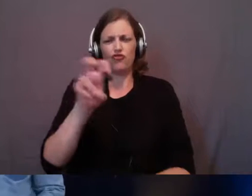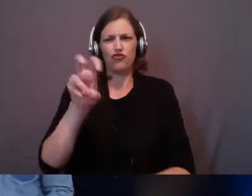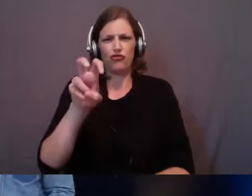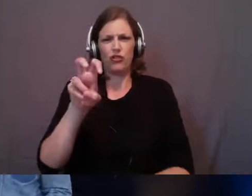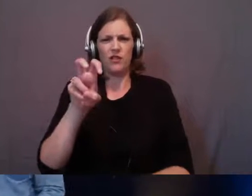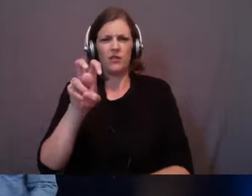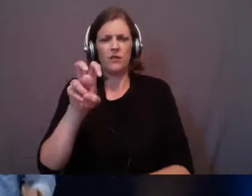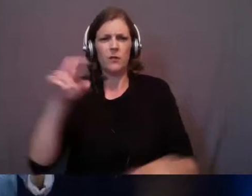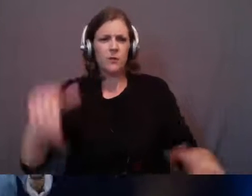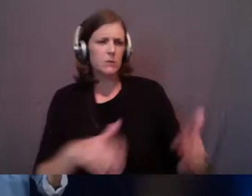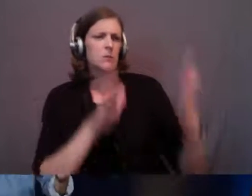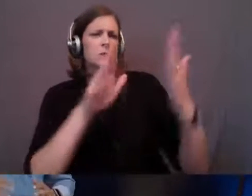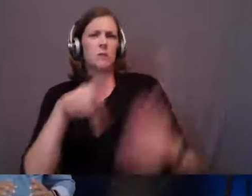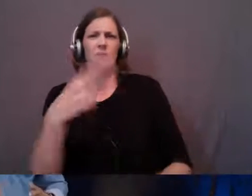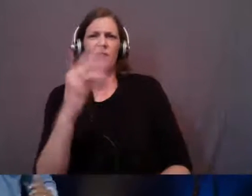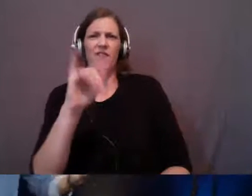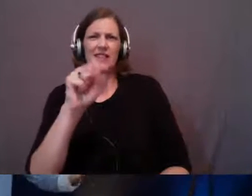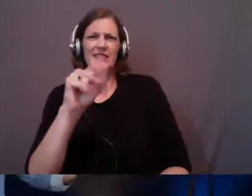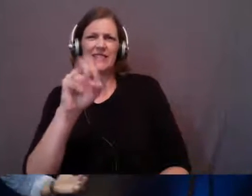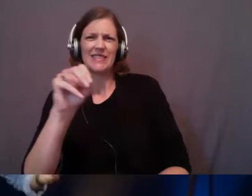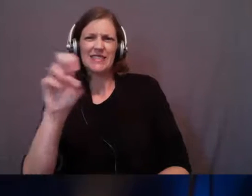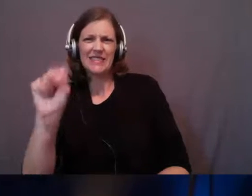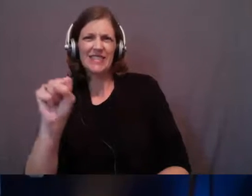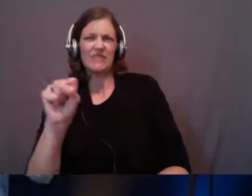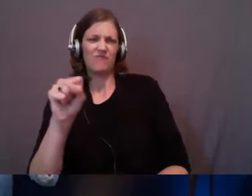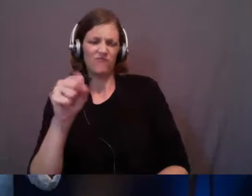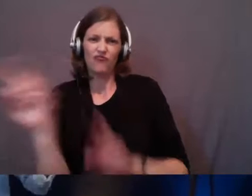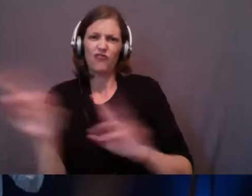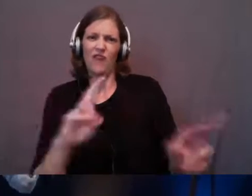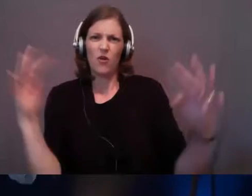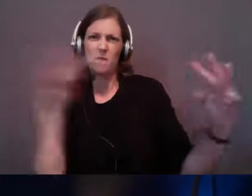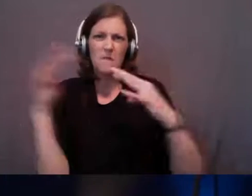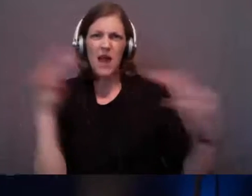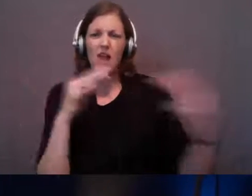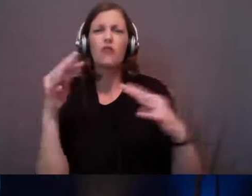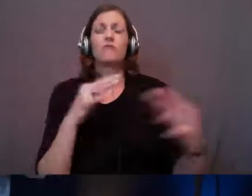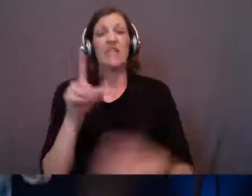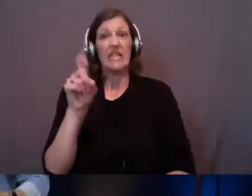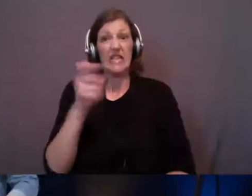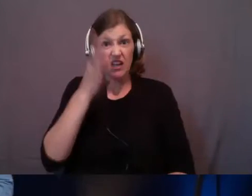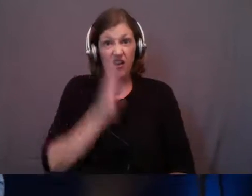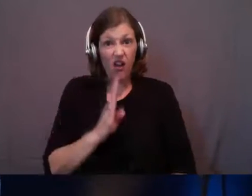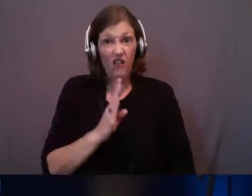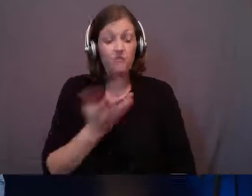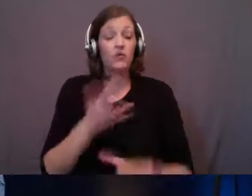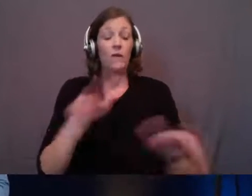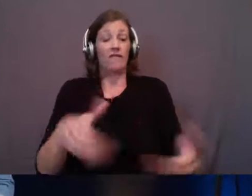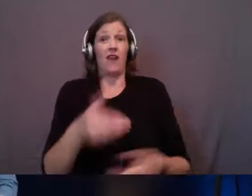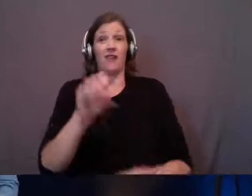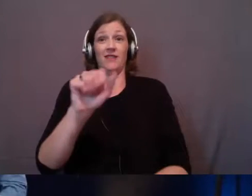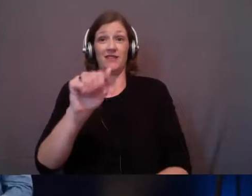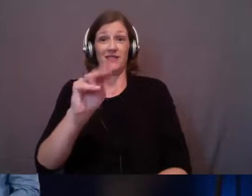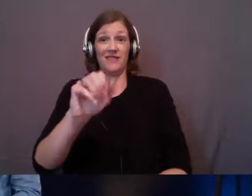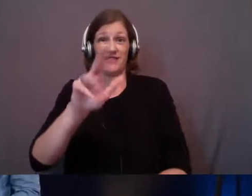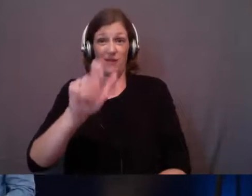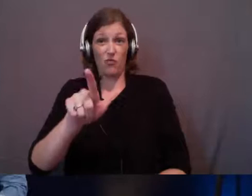was going off to battle, and he needed God to be with him. So he was going to make a sacrifice, and he invited again Samuel, the prophet, and he was supposed to be there